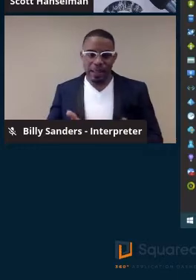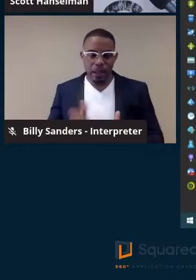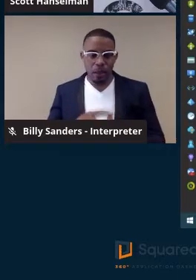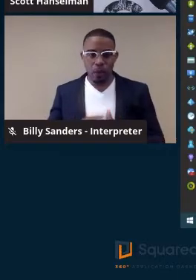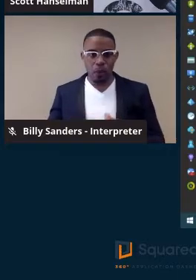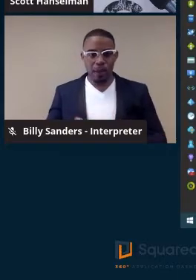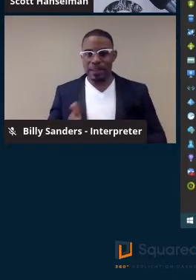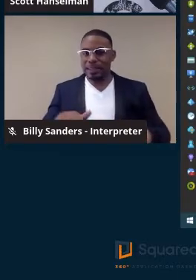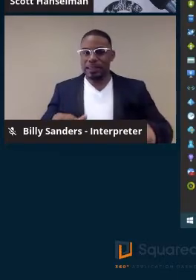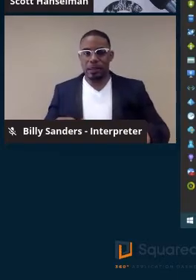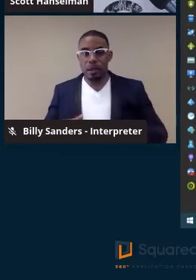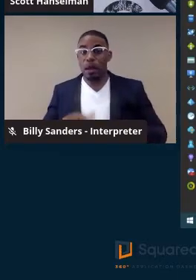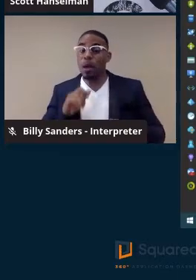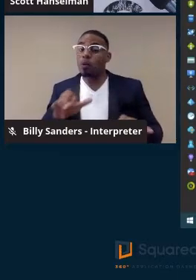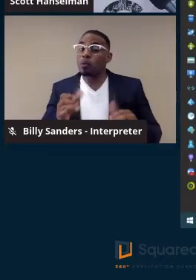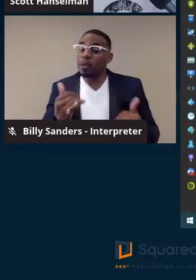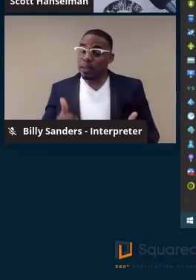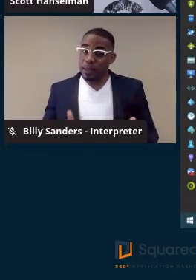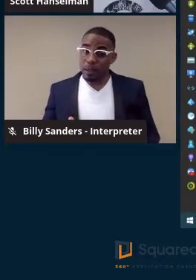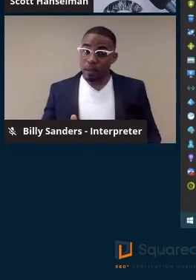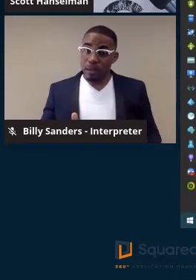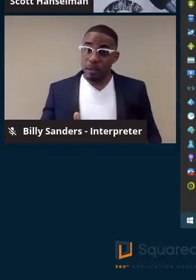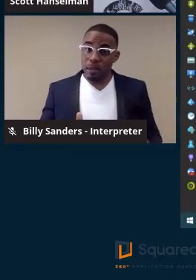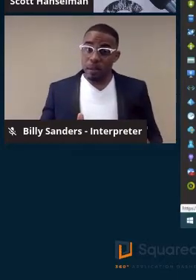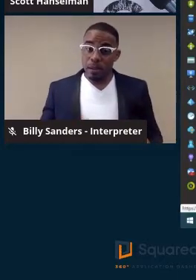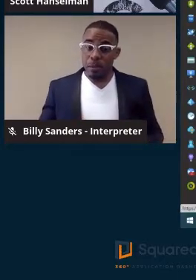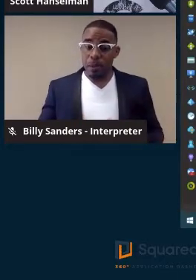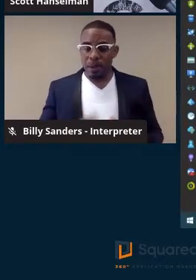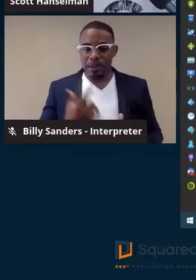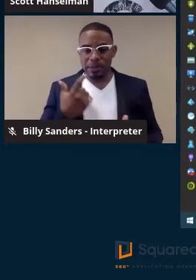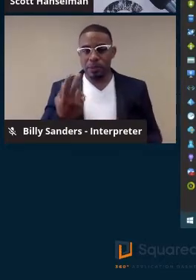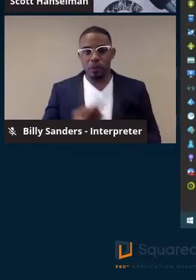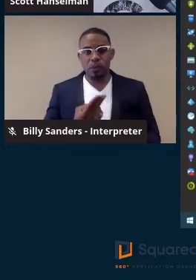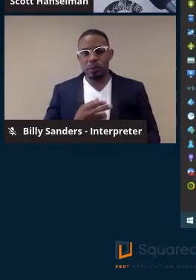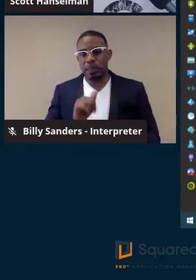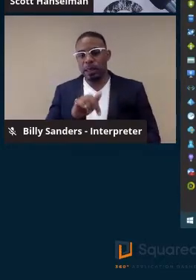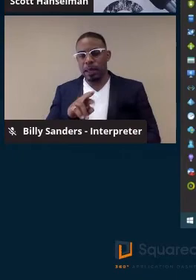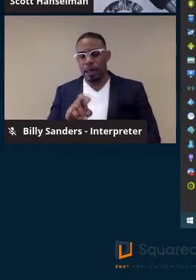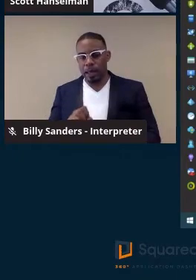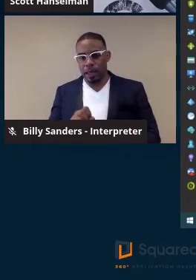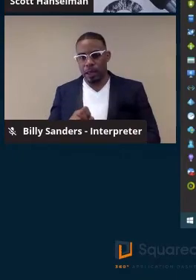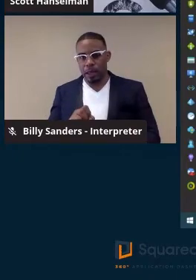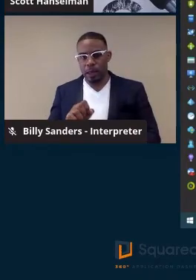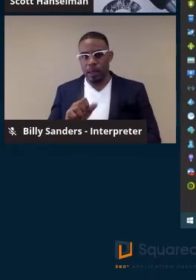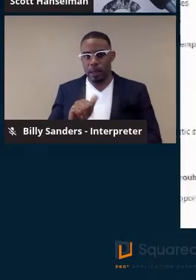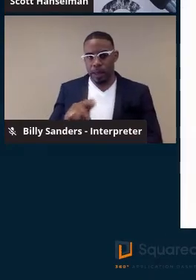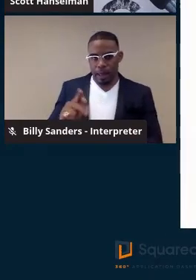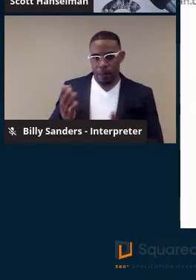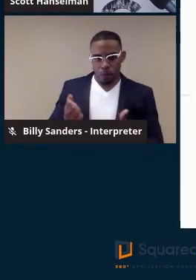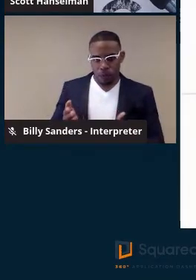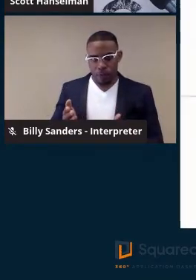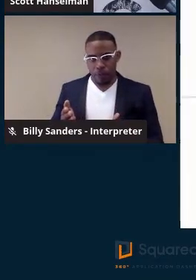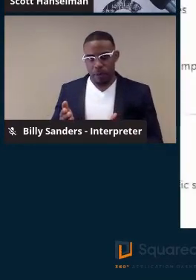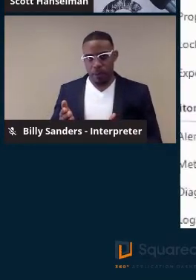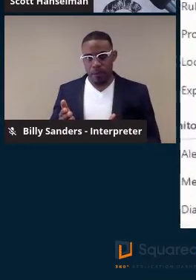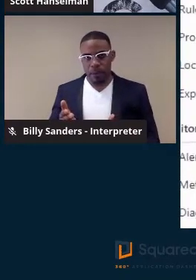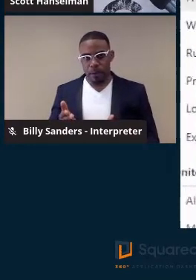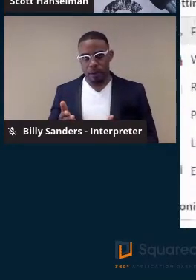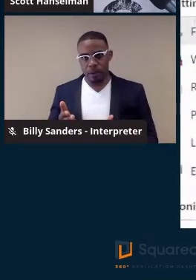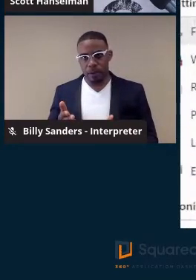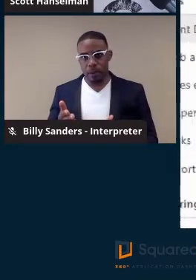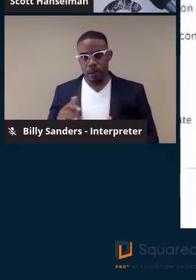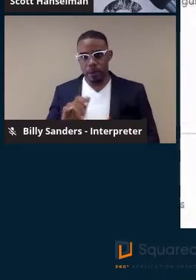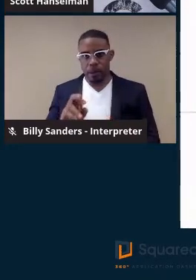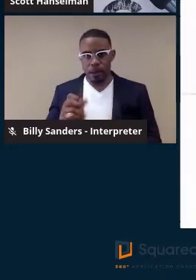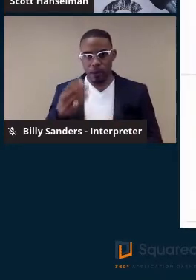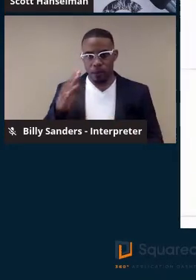yet. What I'm doing right now is primarily just using Azure App Services, and I'm using Azure